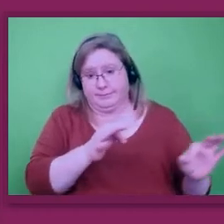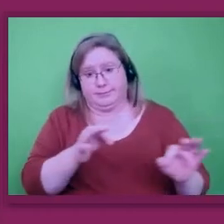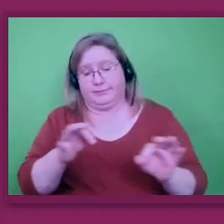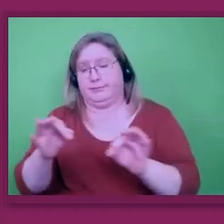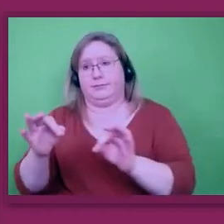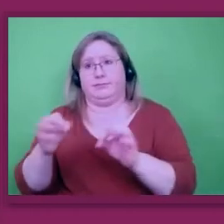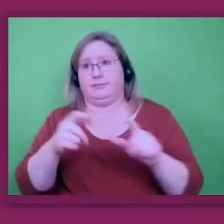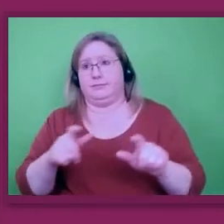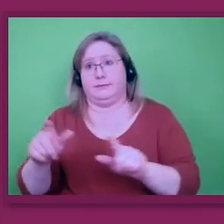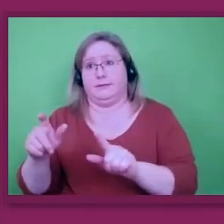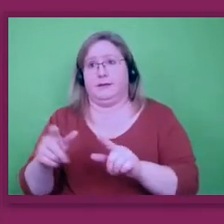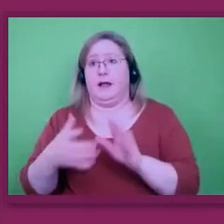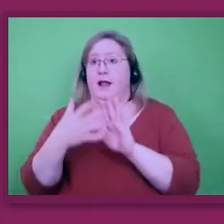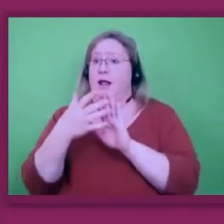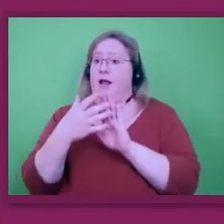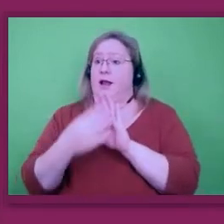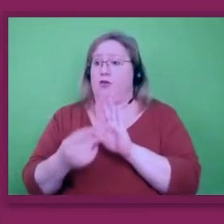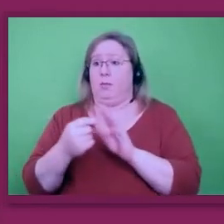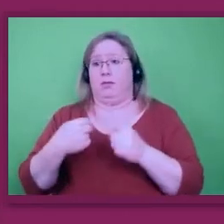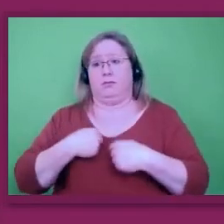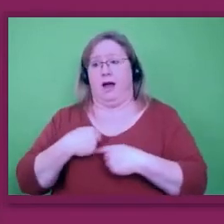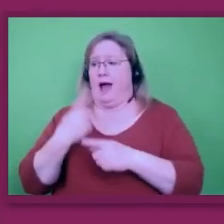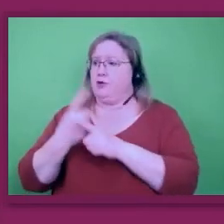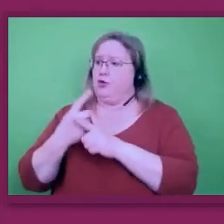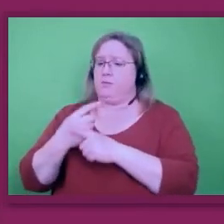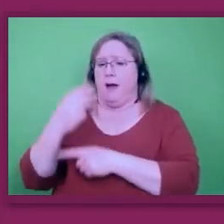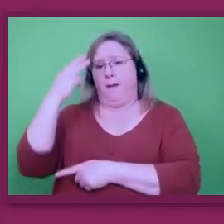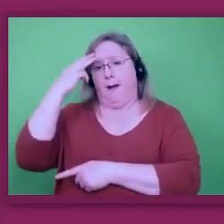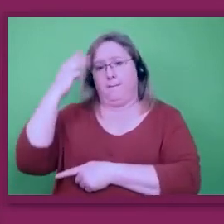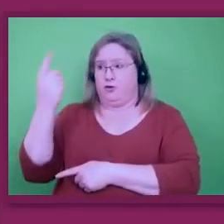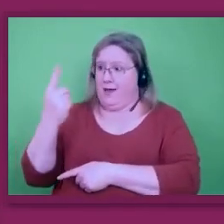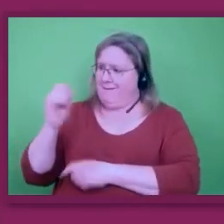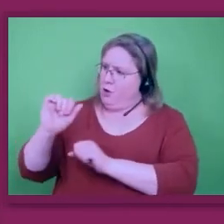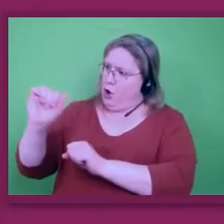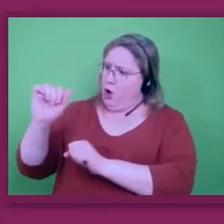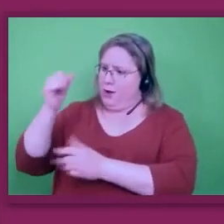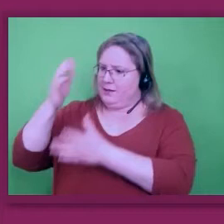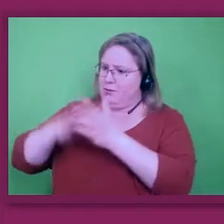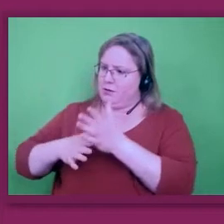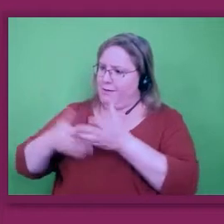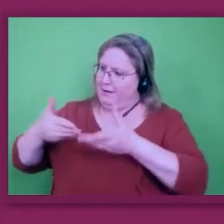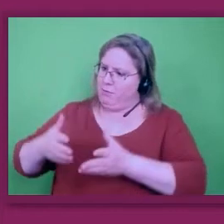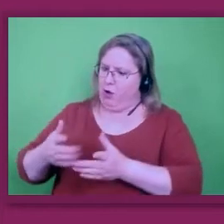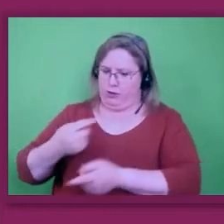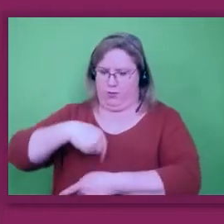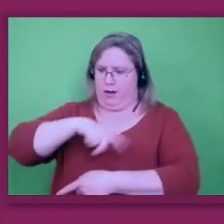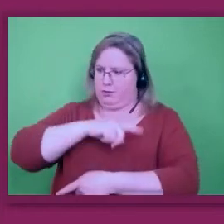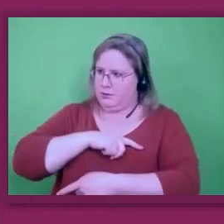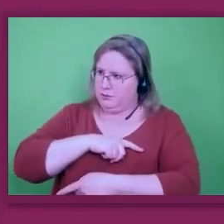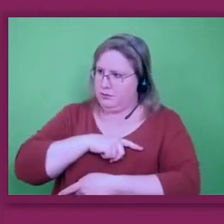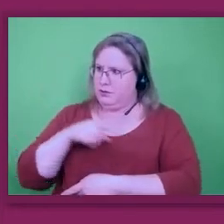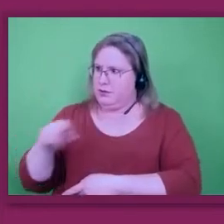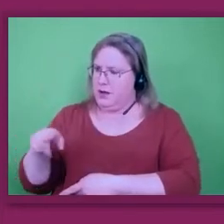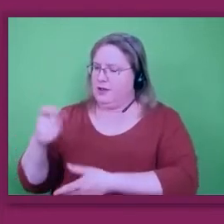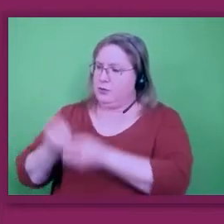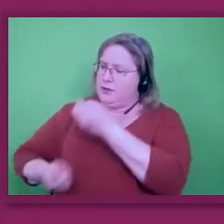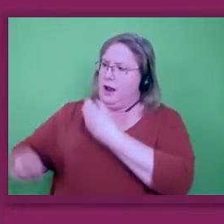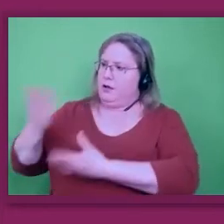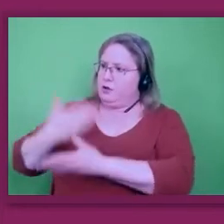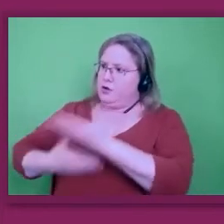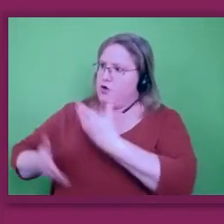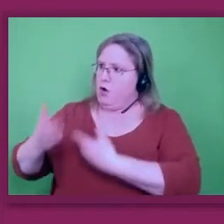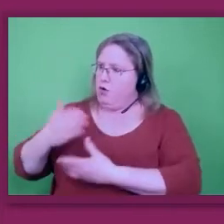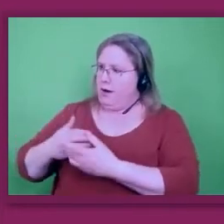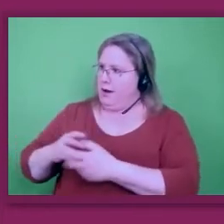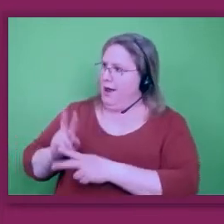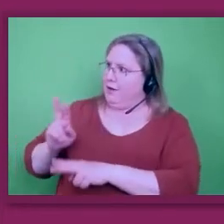of that is when I spoke to my mother about her experiences giving birth to us, when she was recounting it, trauma stays with